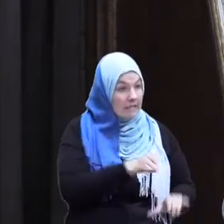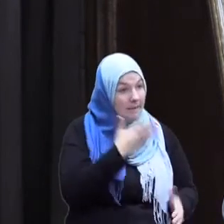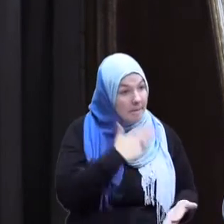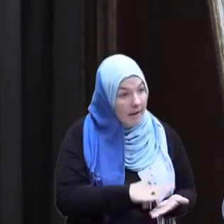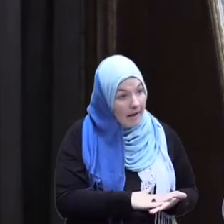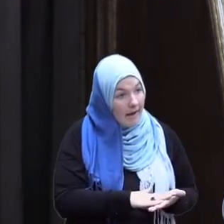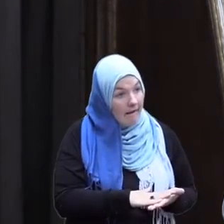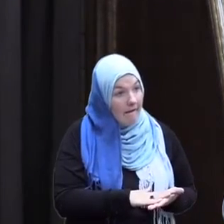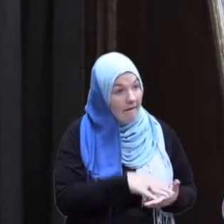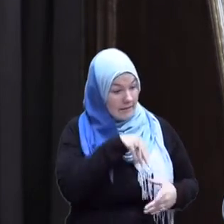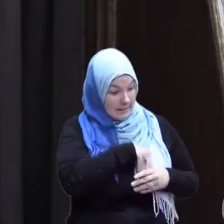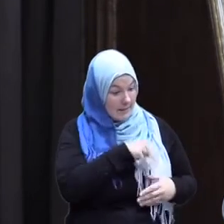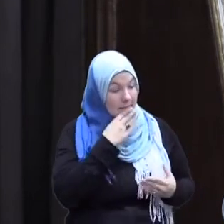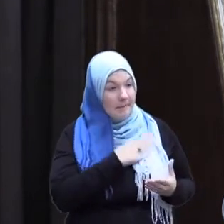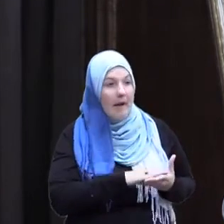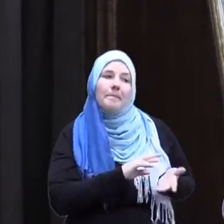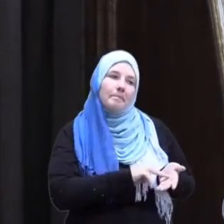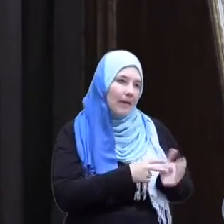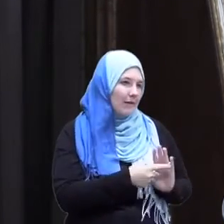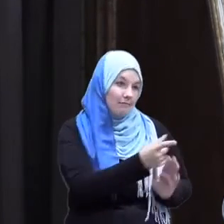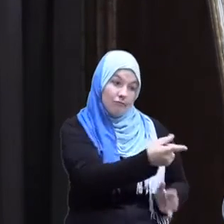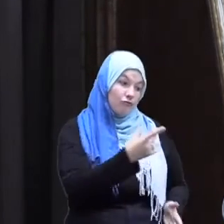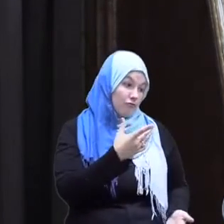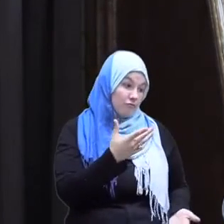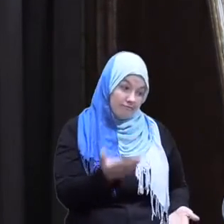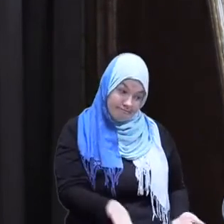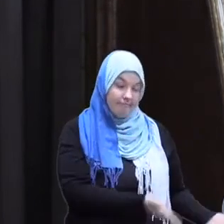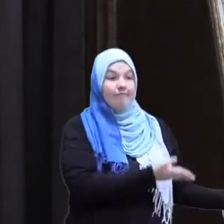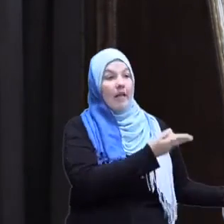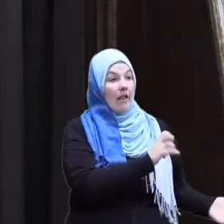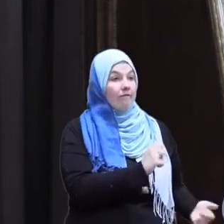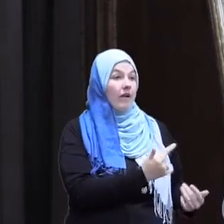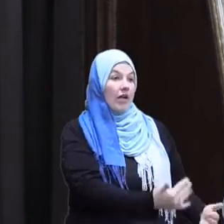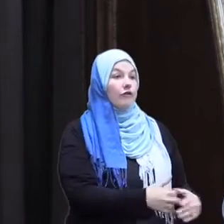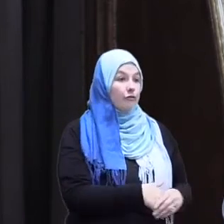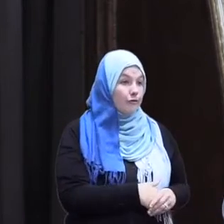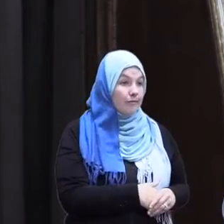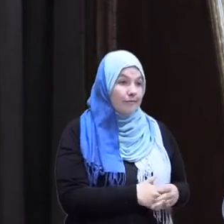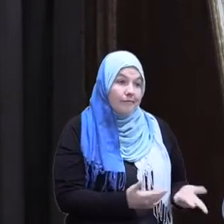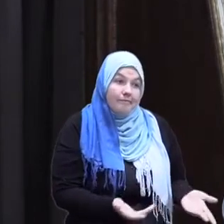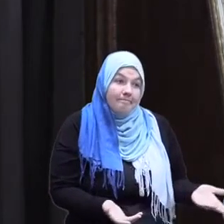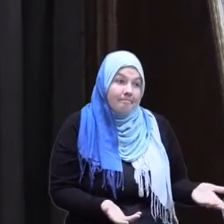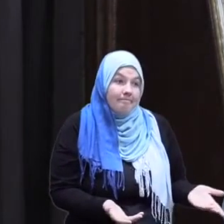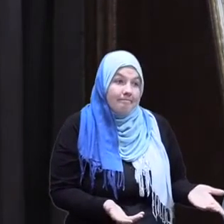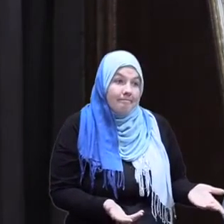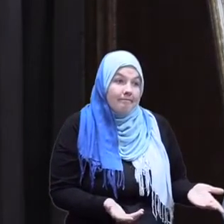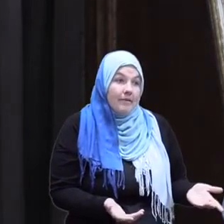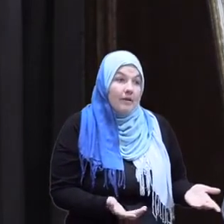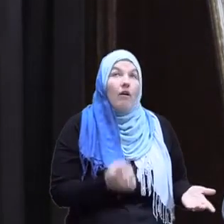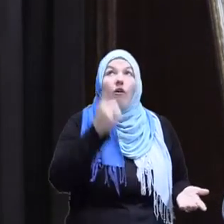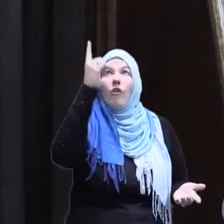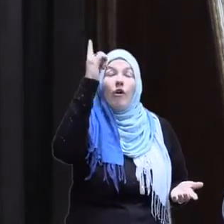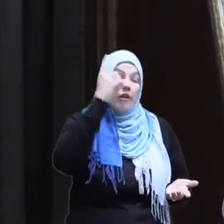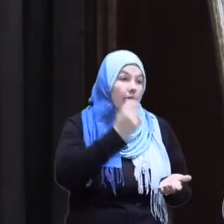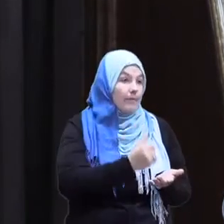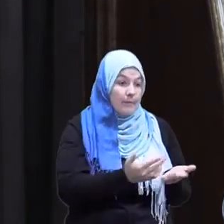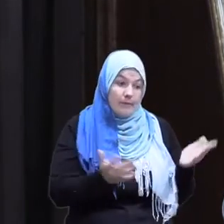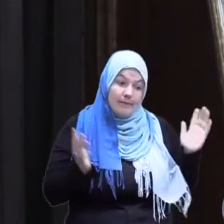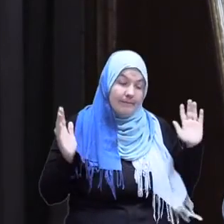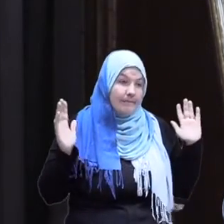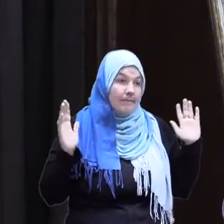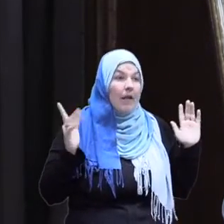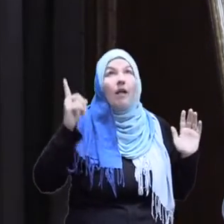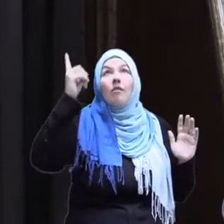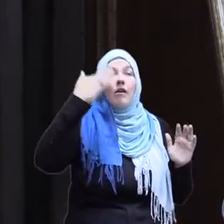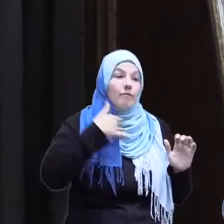Your sins, if they outweigh your hasanat, may Allah help.